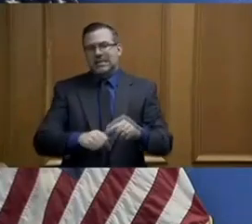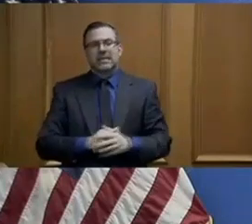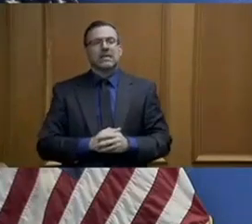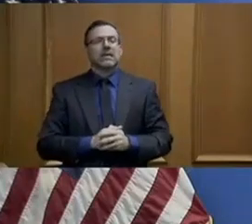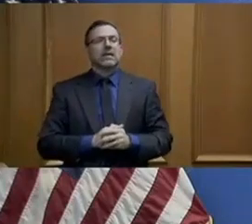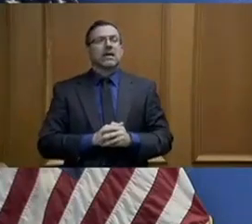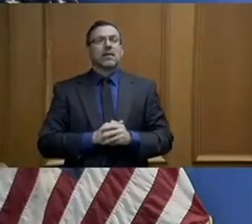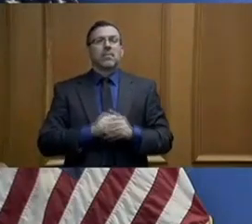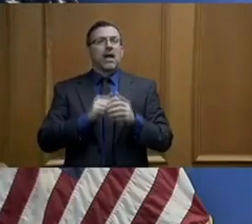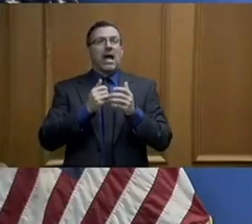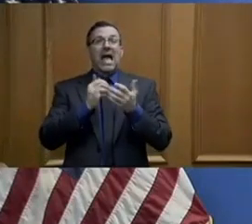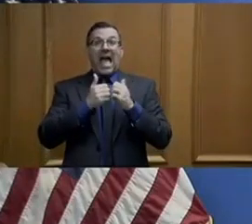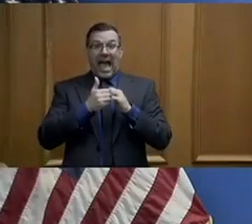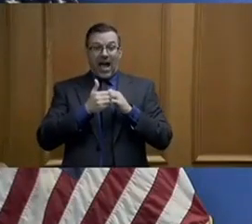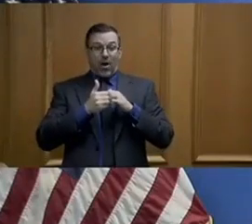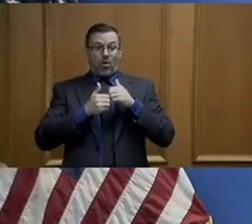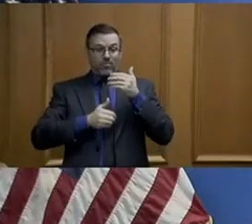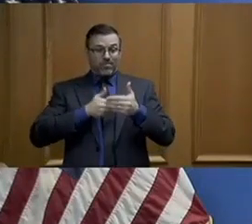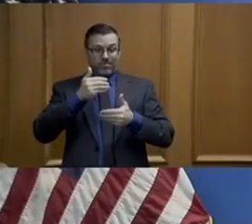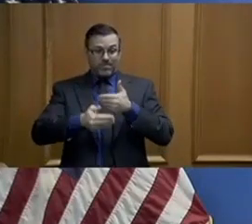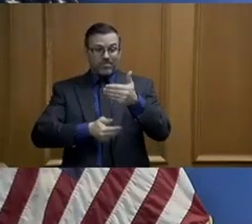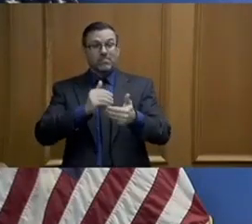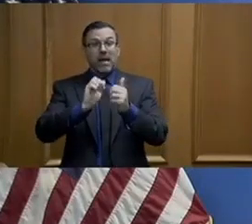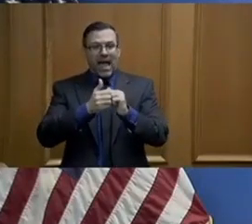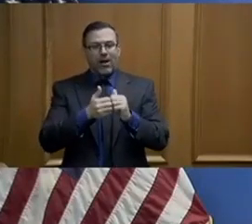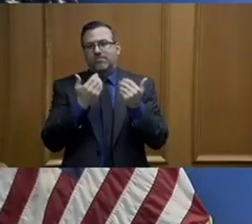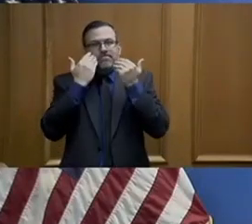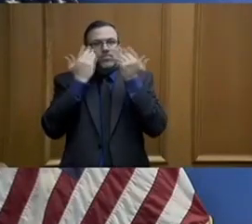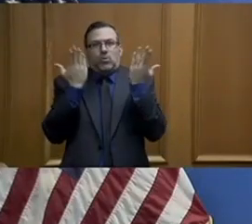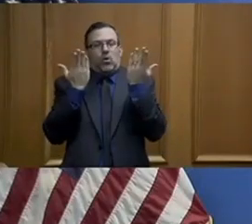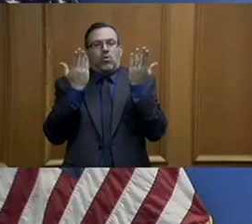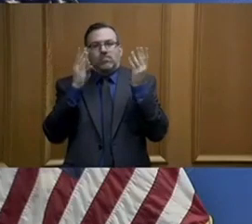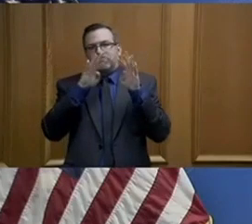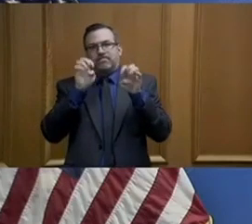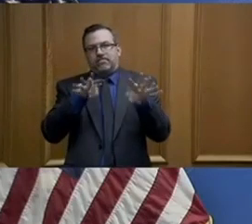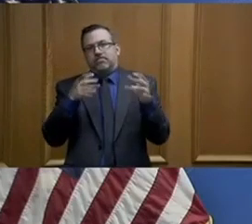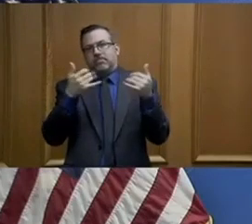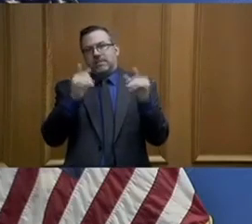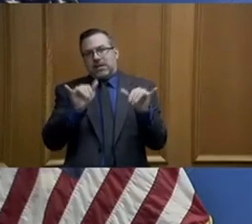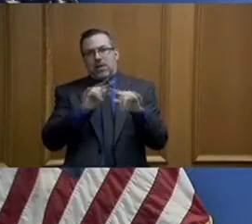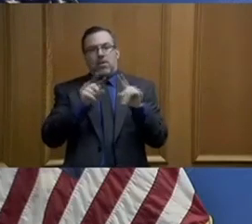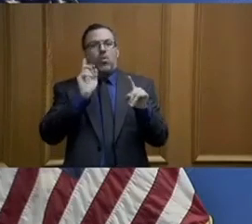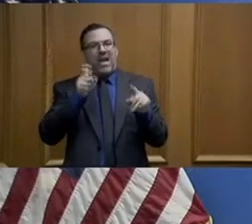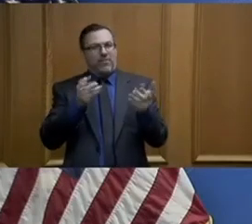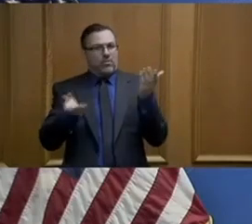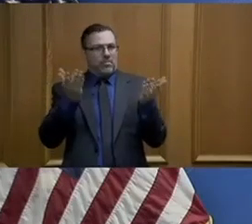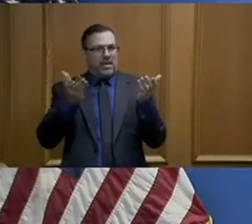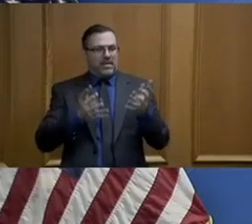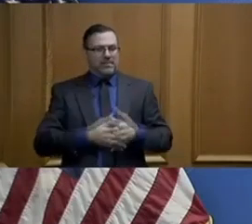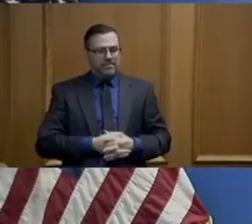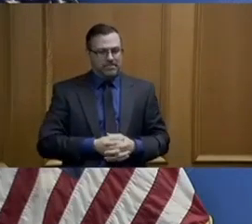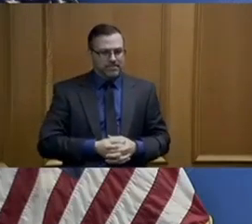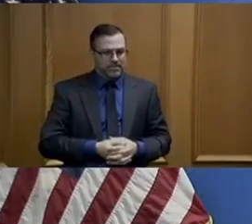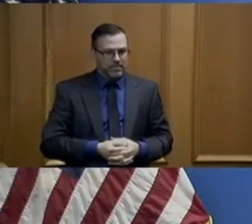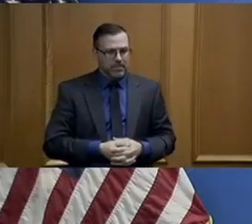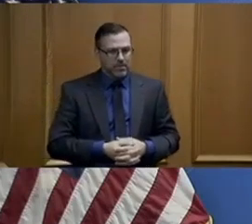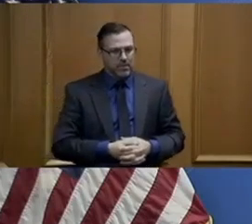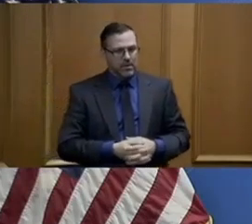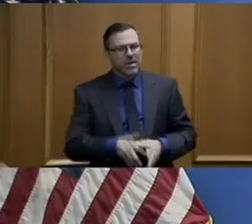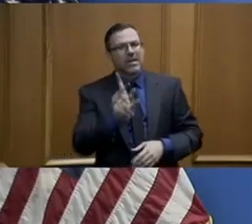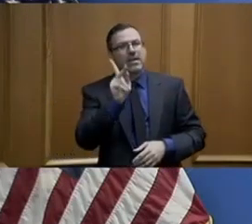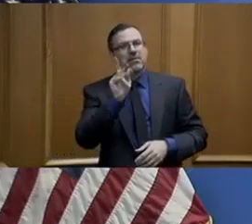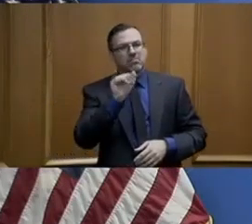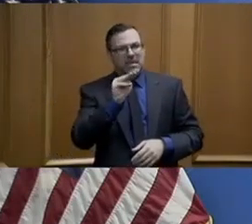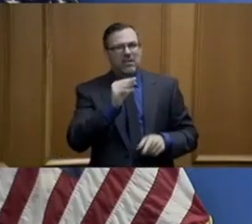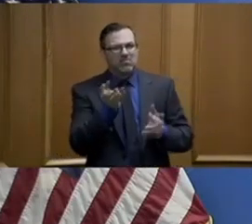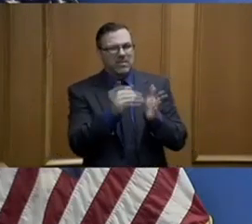path are not determined yet, but we'll take them considering that balance. Is there any data? I mean, I'm